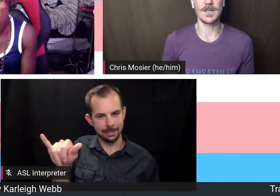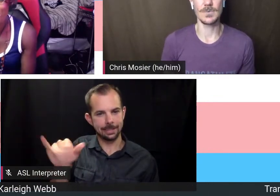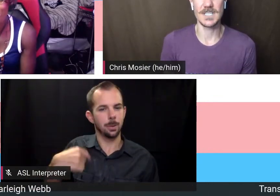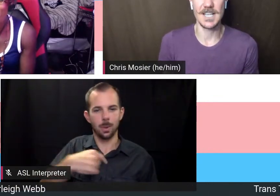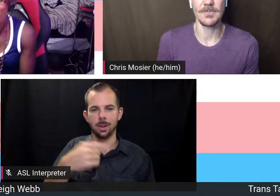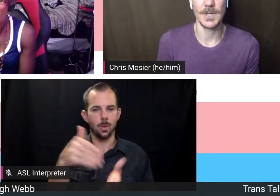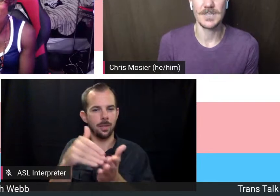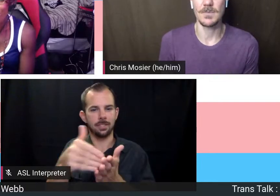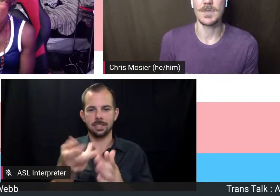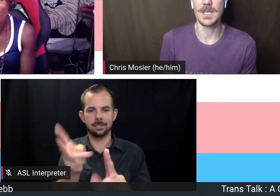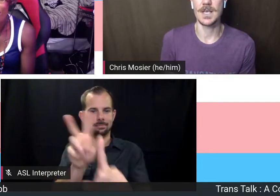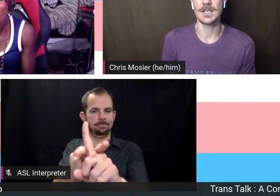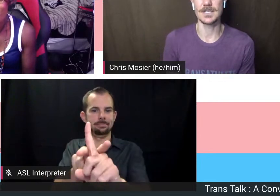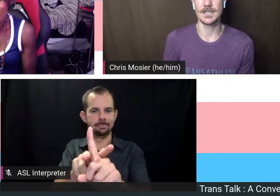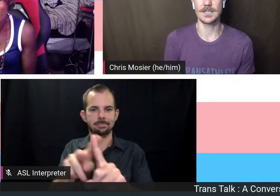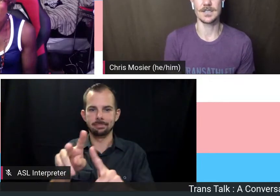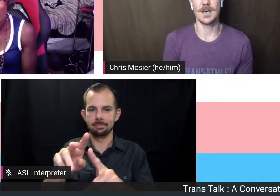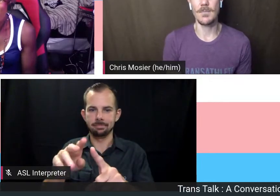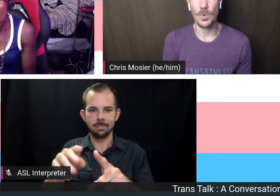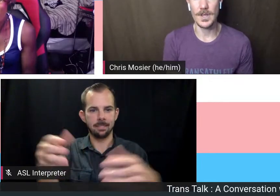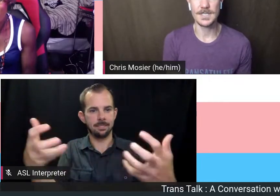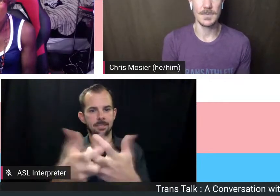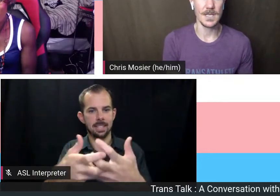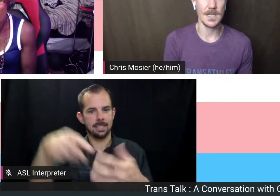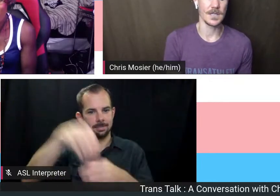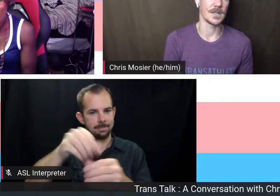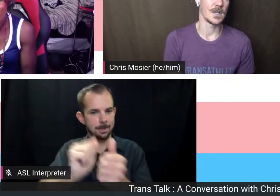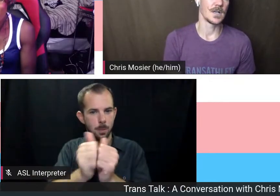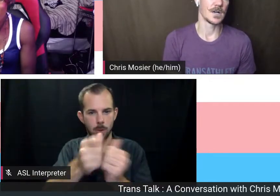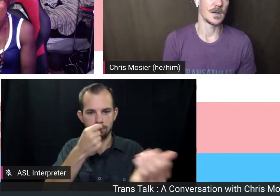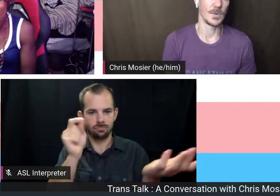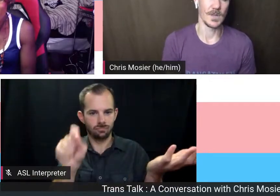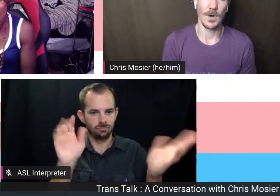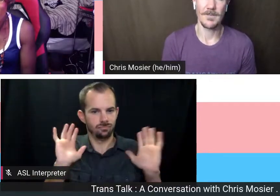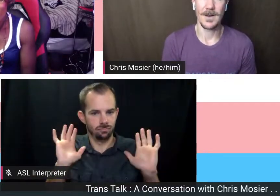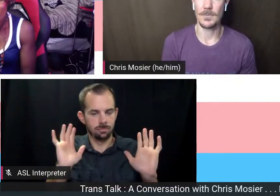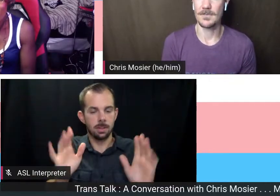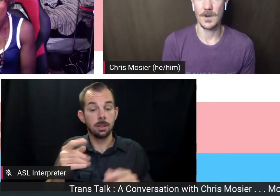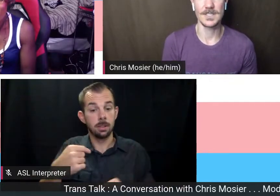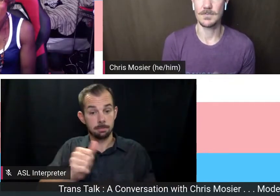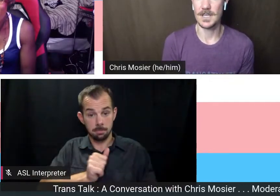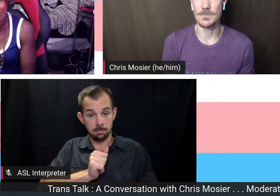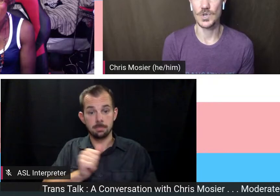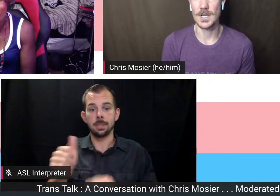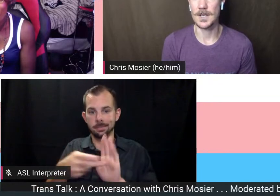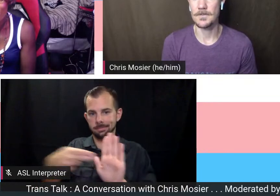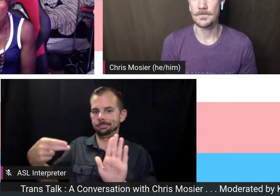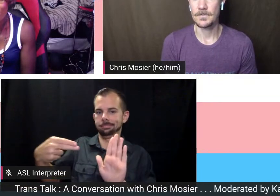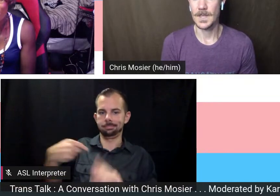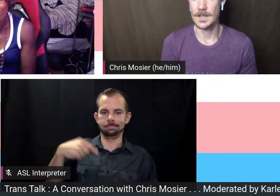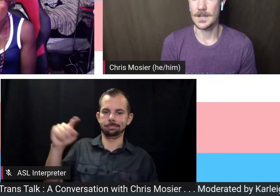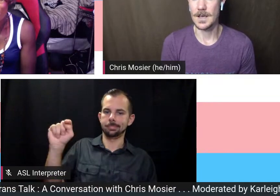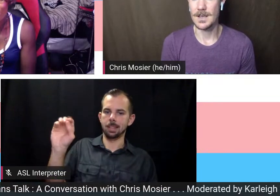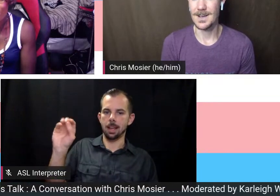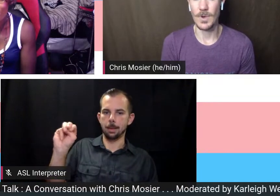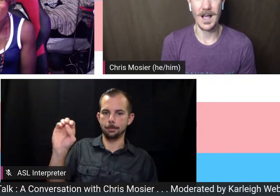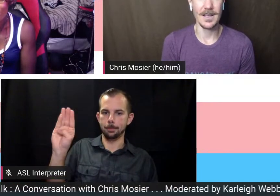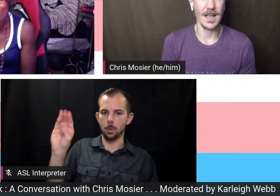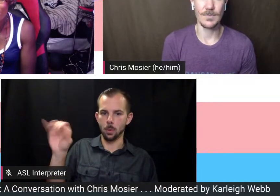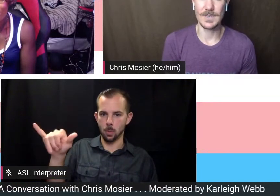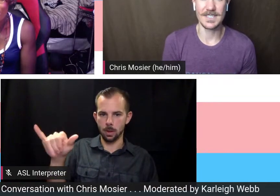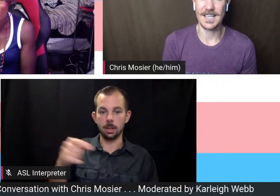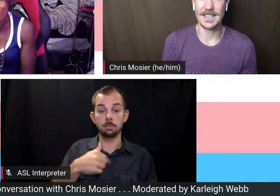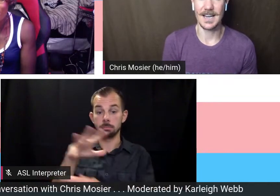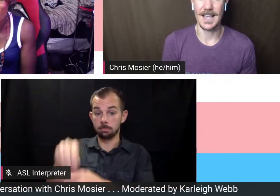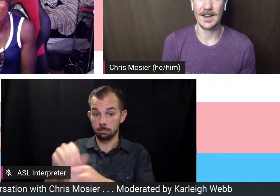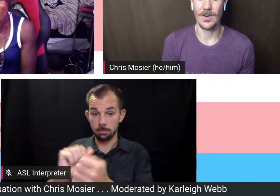it was a safe place for me as a tomboy to be, and really where I found my friends and my community. And